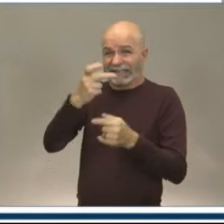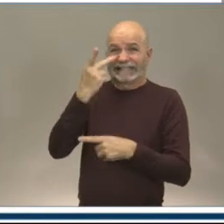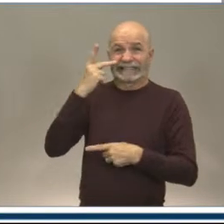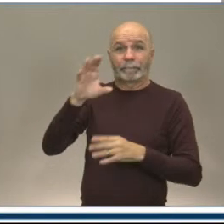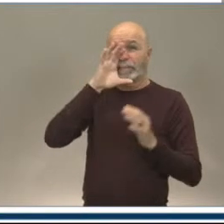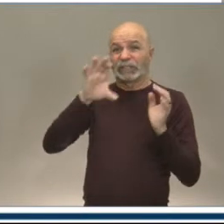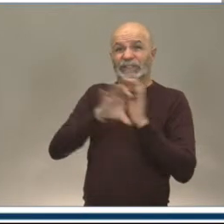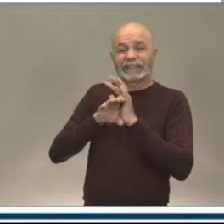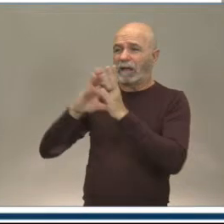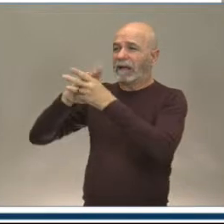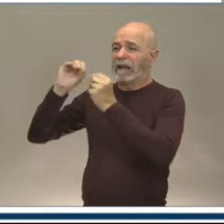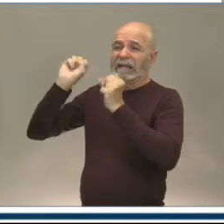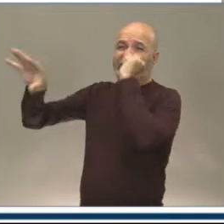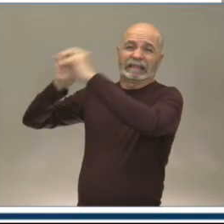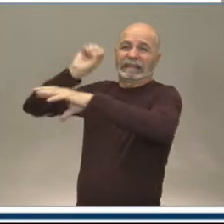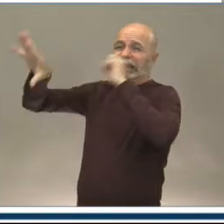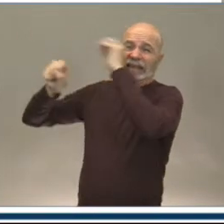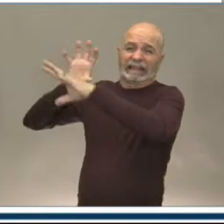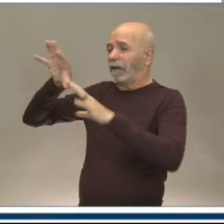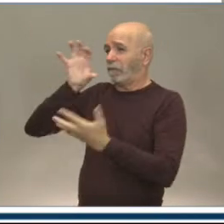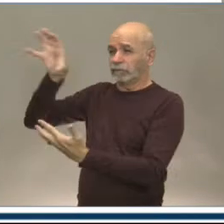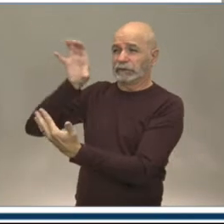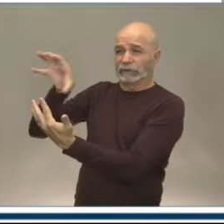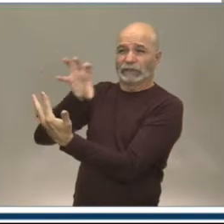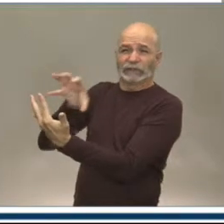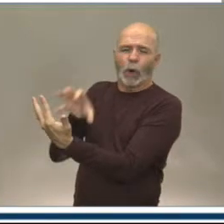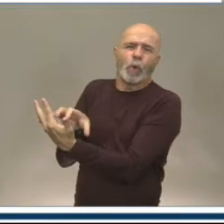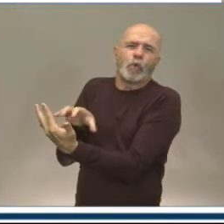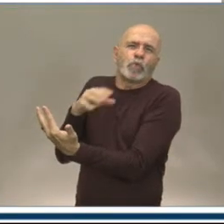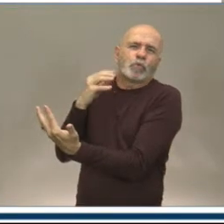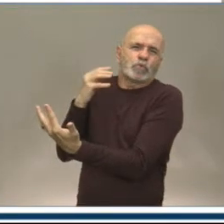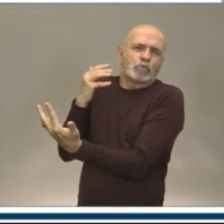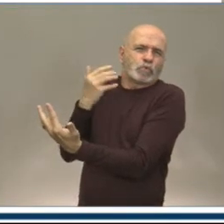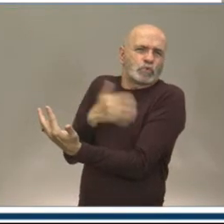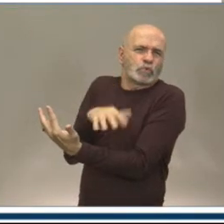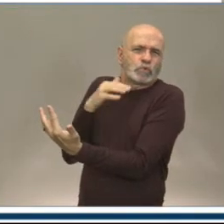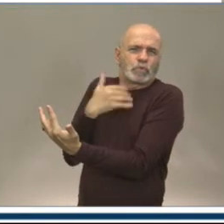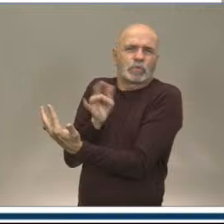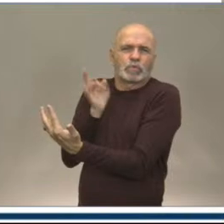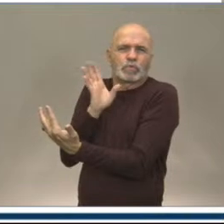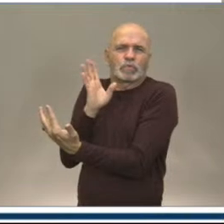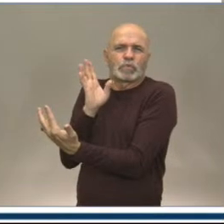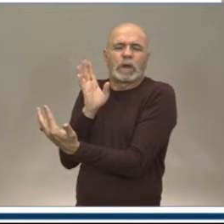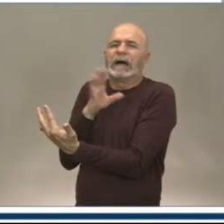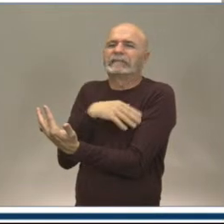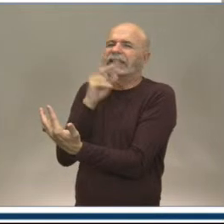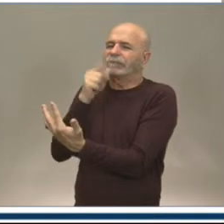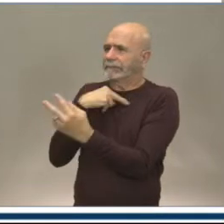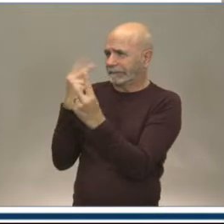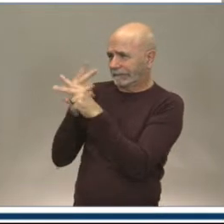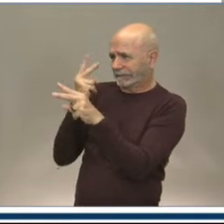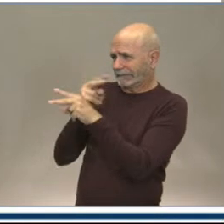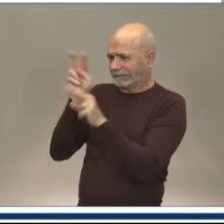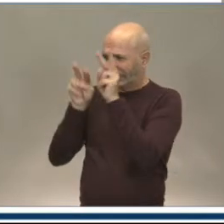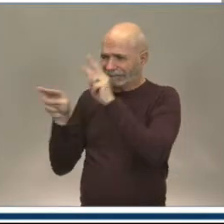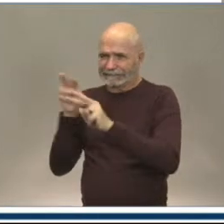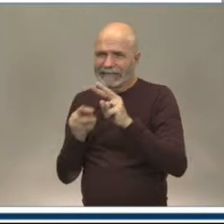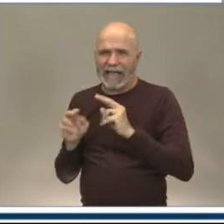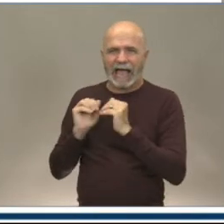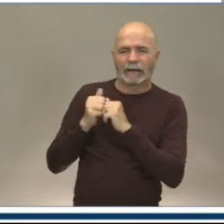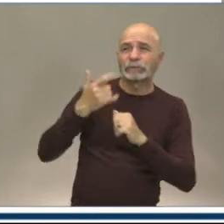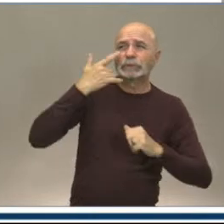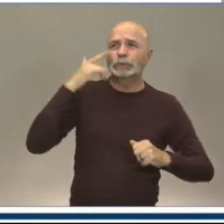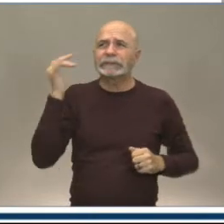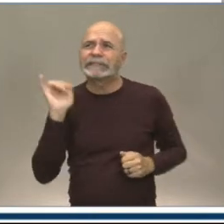there's pretty extensive damage there. So, as I said, we'll assess what's necessary, and